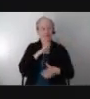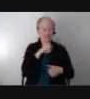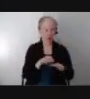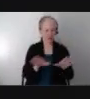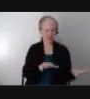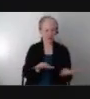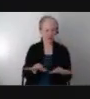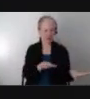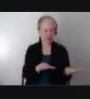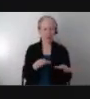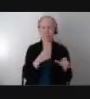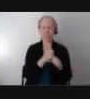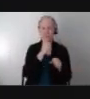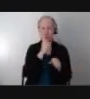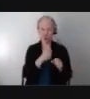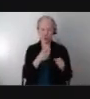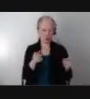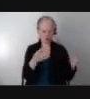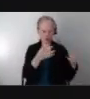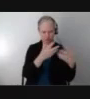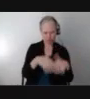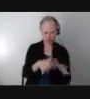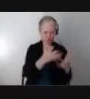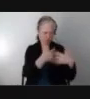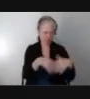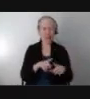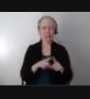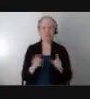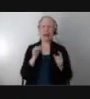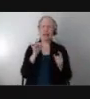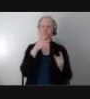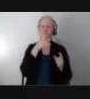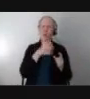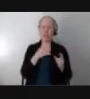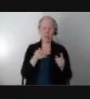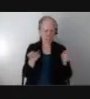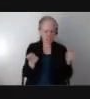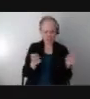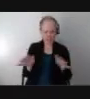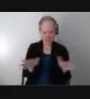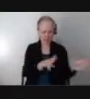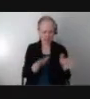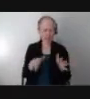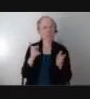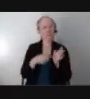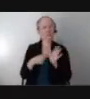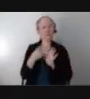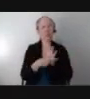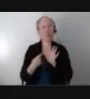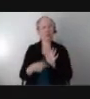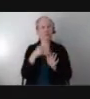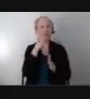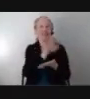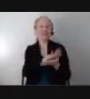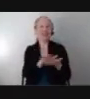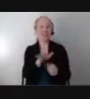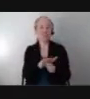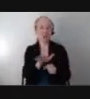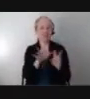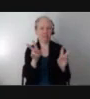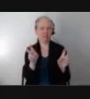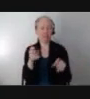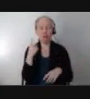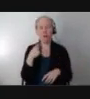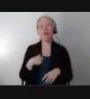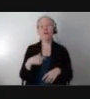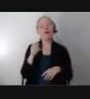criticized for not being nice enough while they try to do that. Over the last 5 years, we have had a huge change in senior leadership